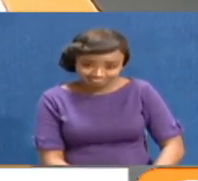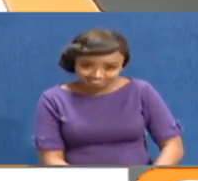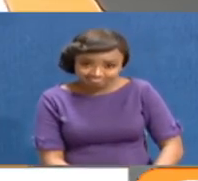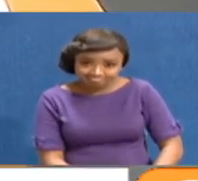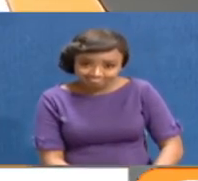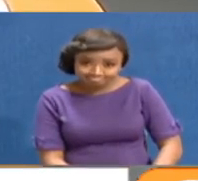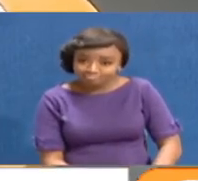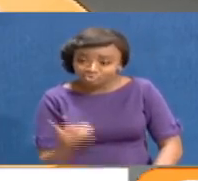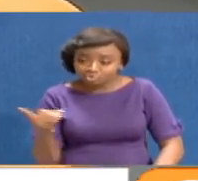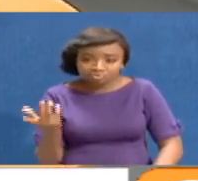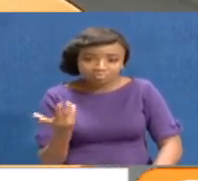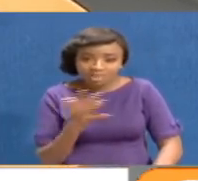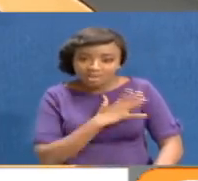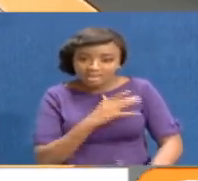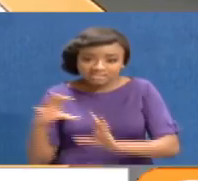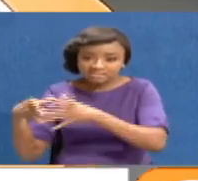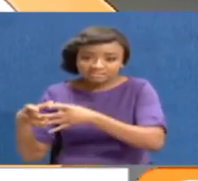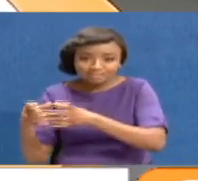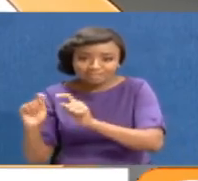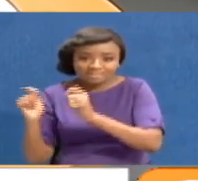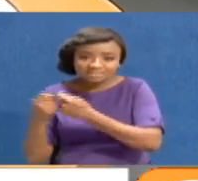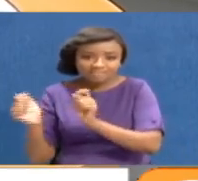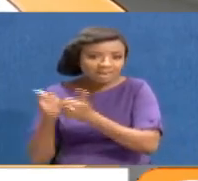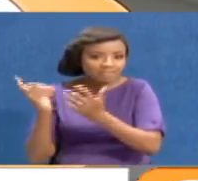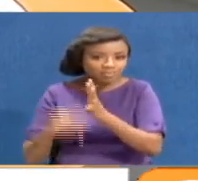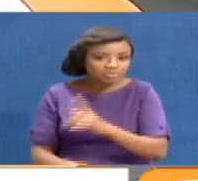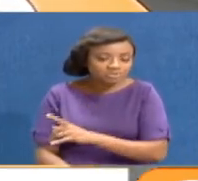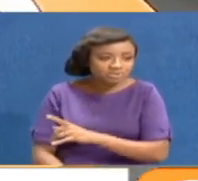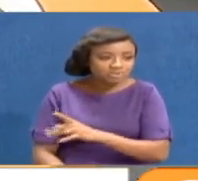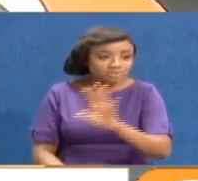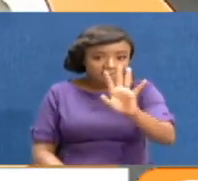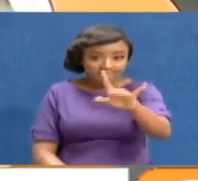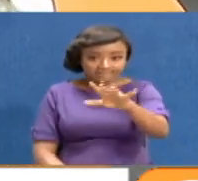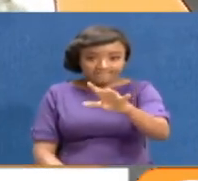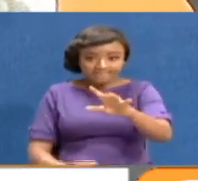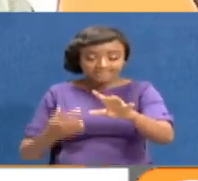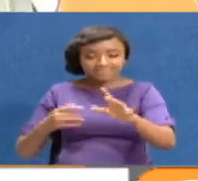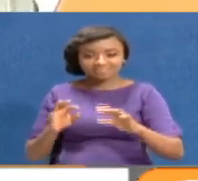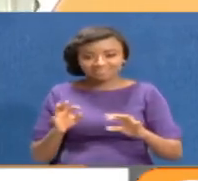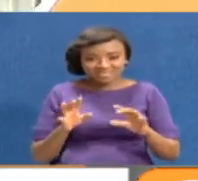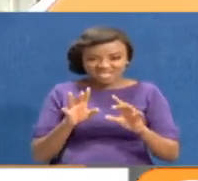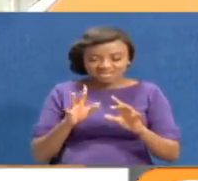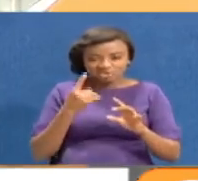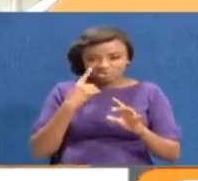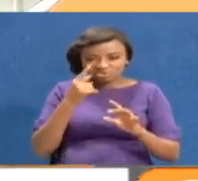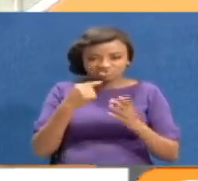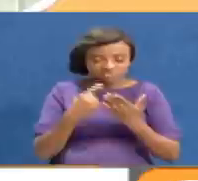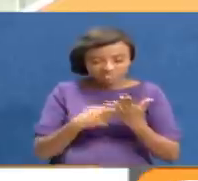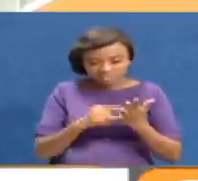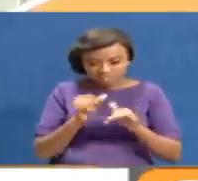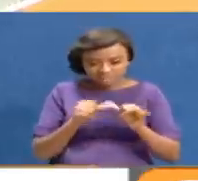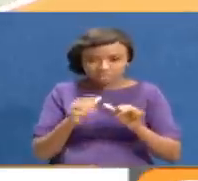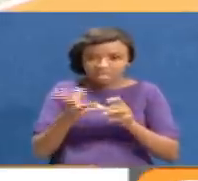Okay. Yeah. So how does that foster inclusivity? It's not just about inclusivity. I think we are talking of, because the